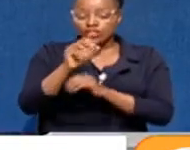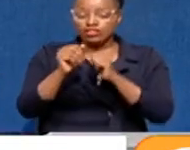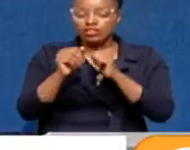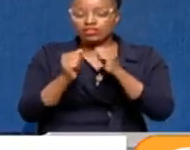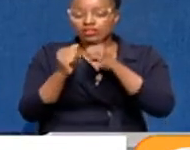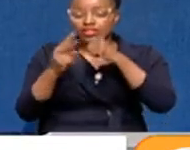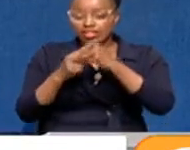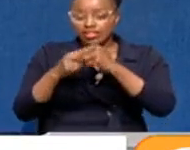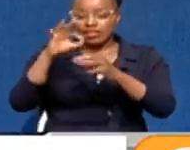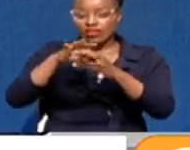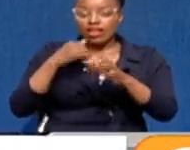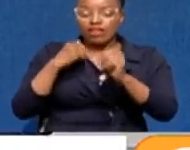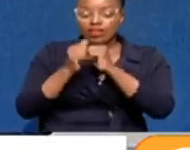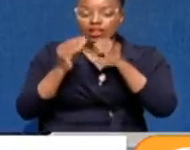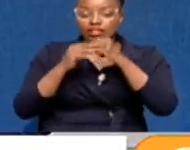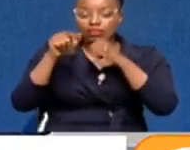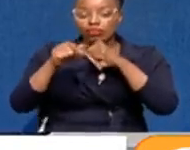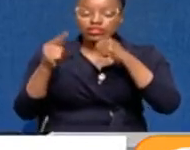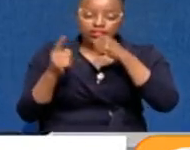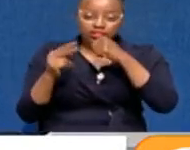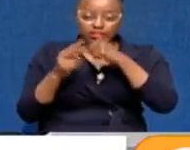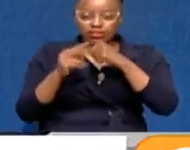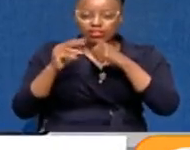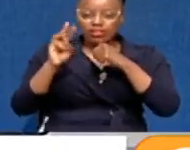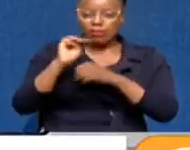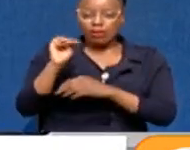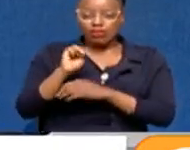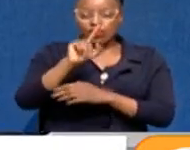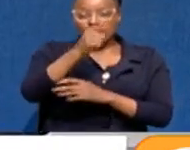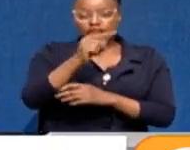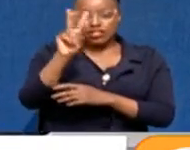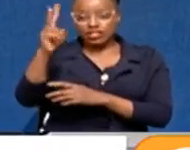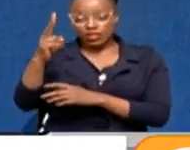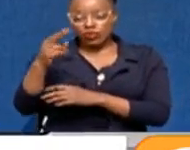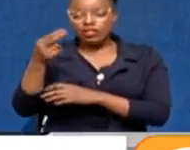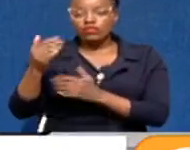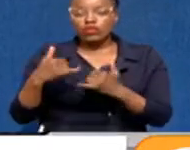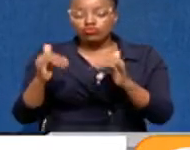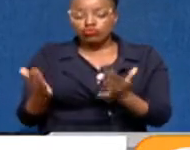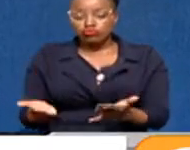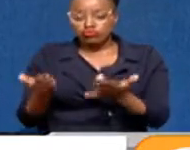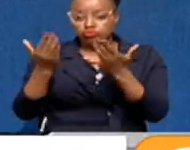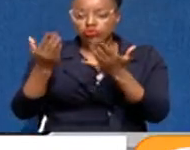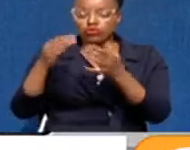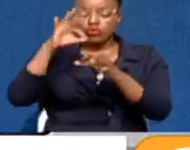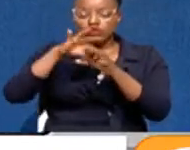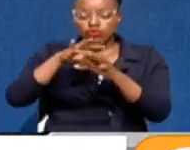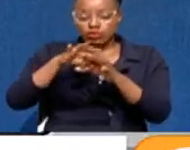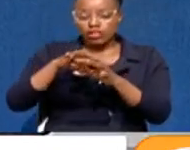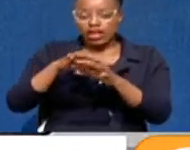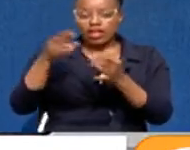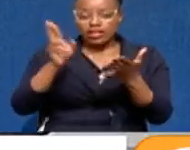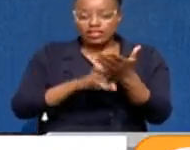voter register had 19.6 million citizens. With the first and second phases of enhanced voter registration